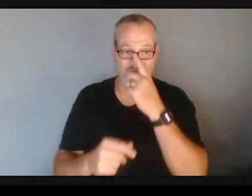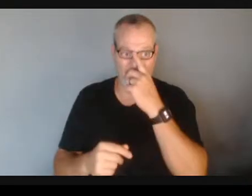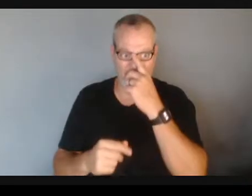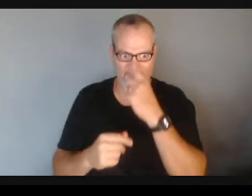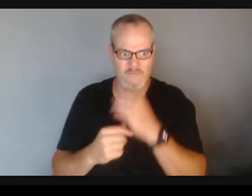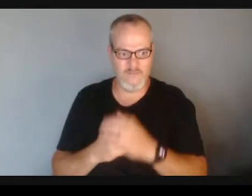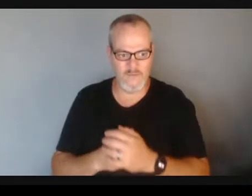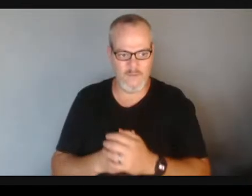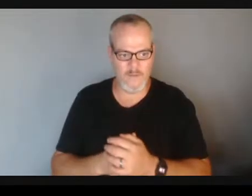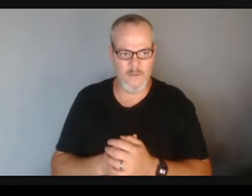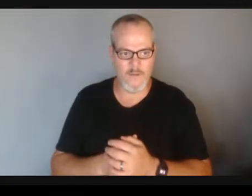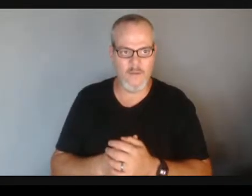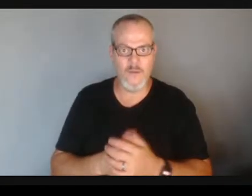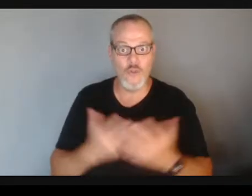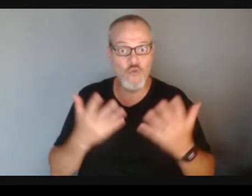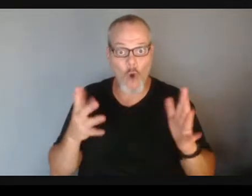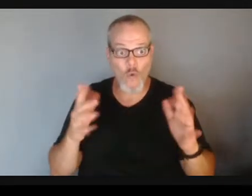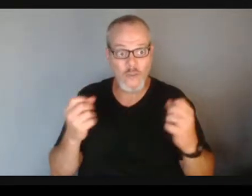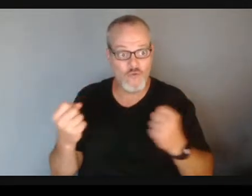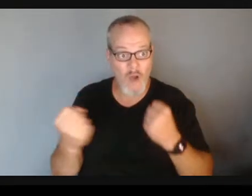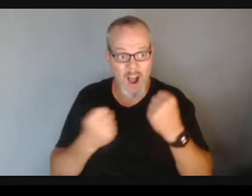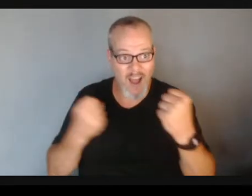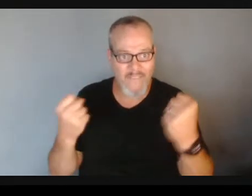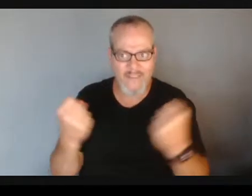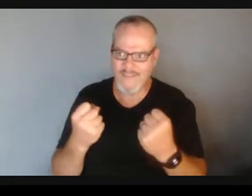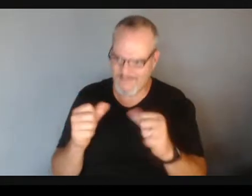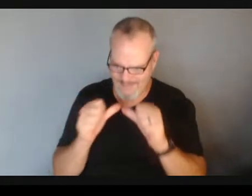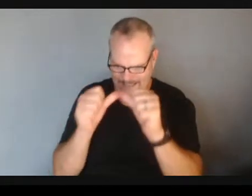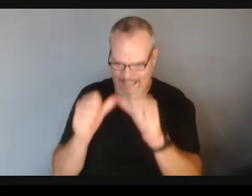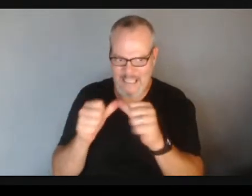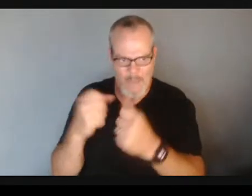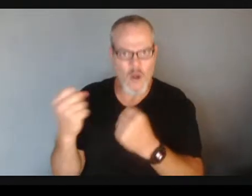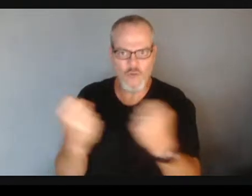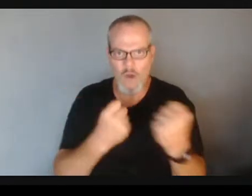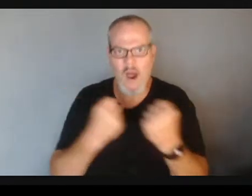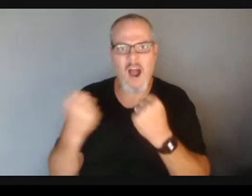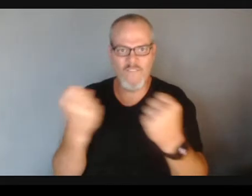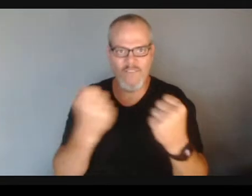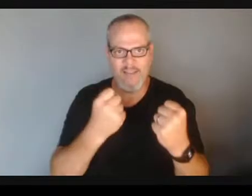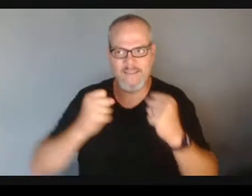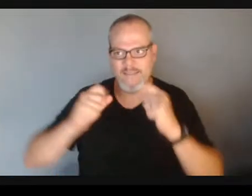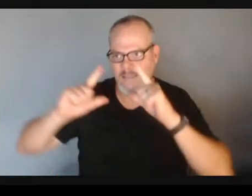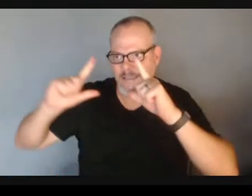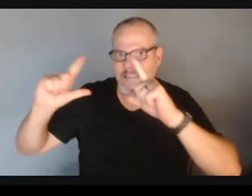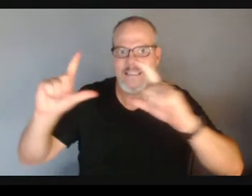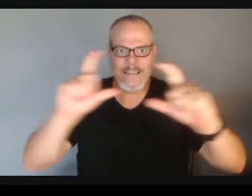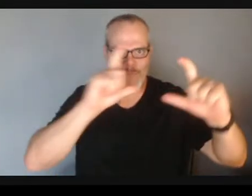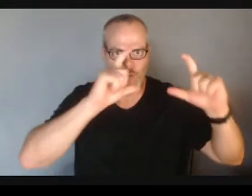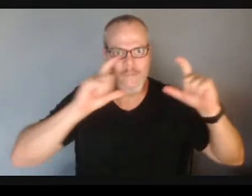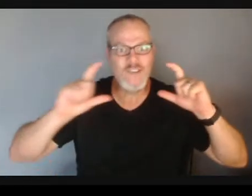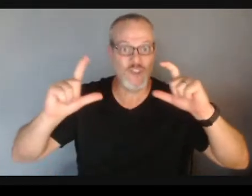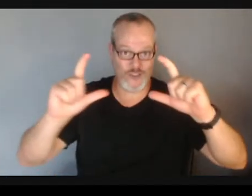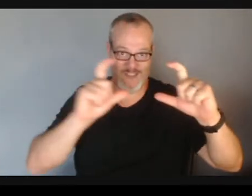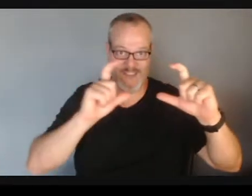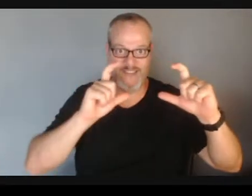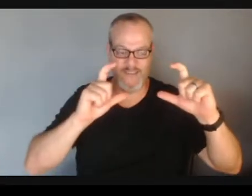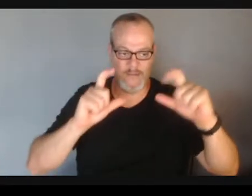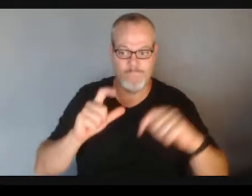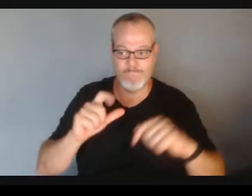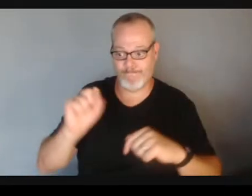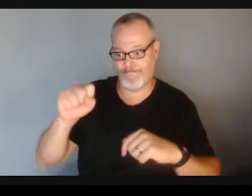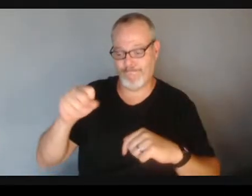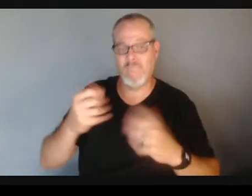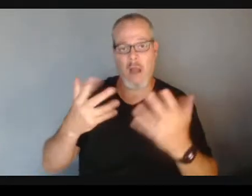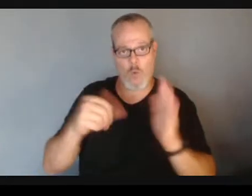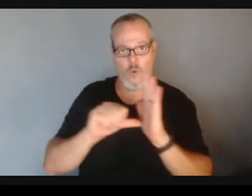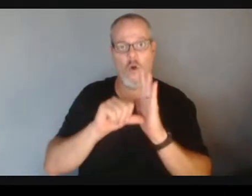it to. You already made that trip. Yeah. Do you get some good pictures at least? Yeah. But yeah, I just wanted to